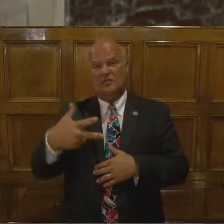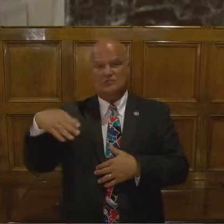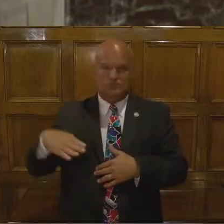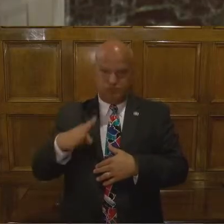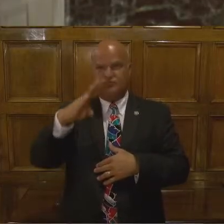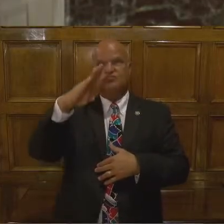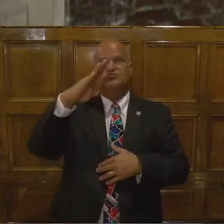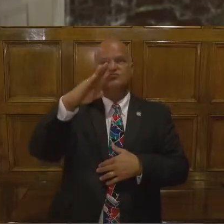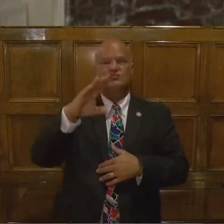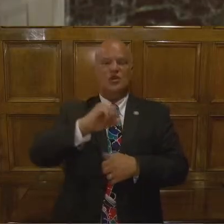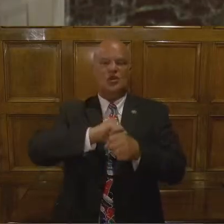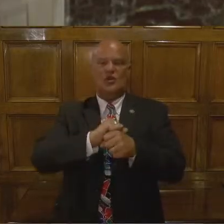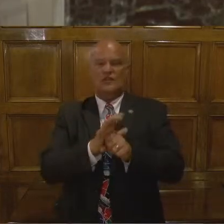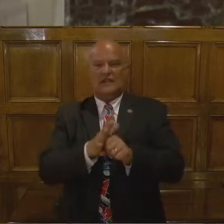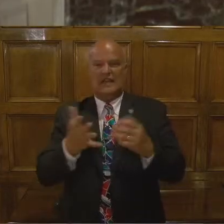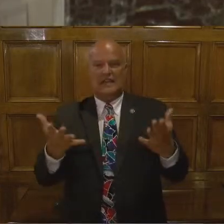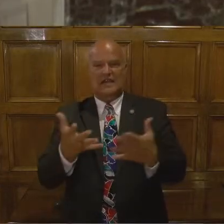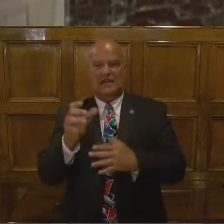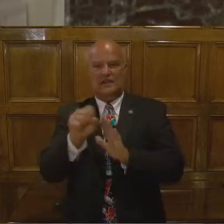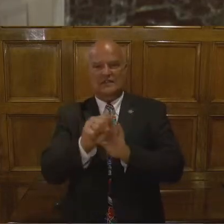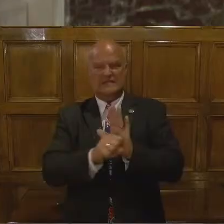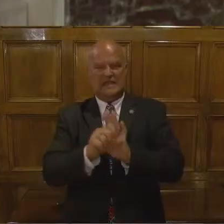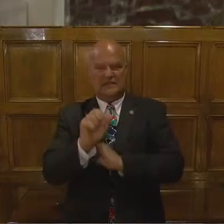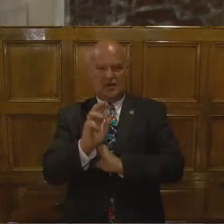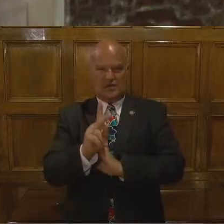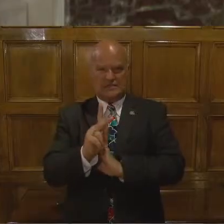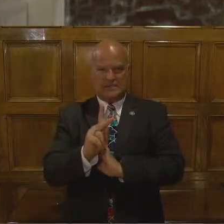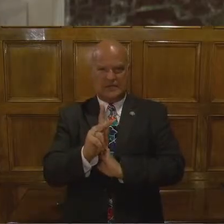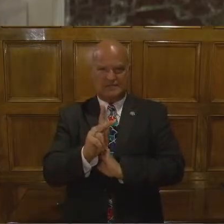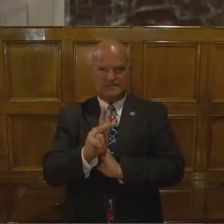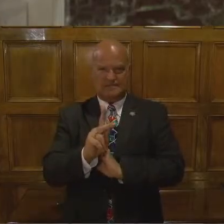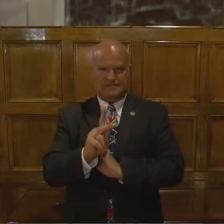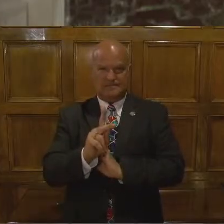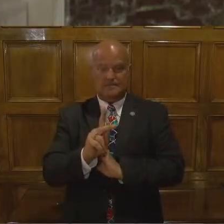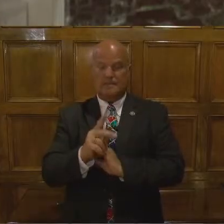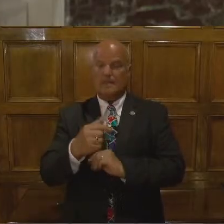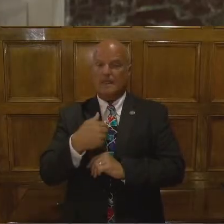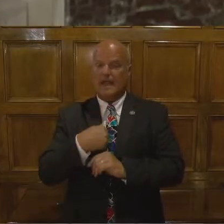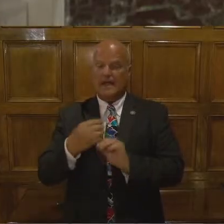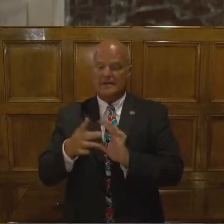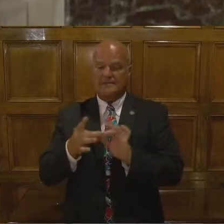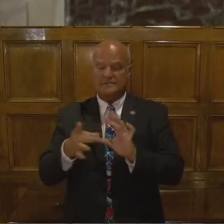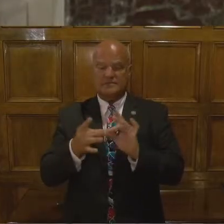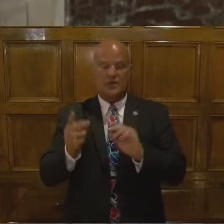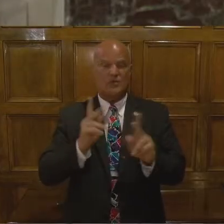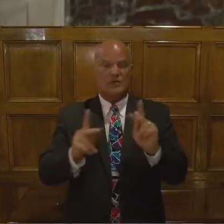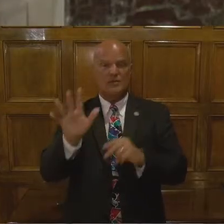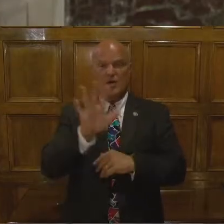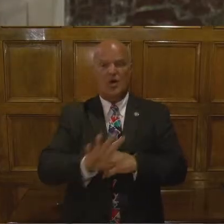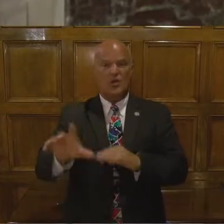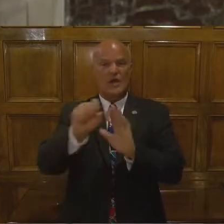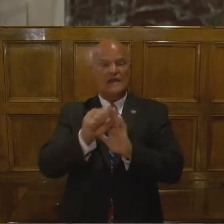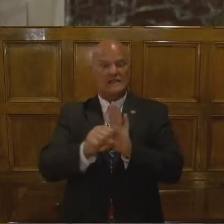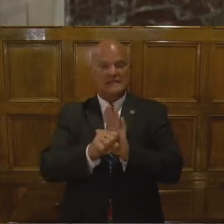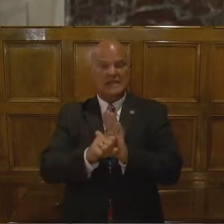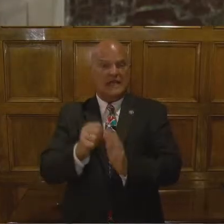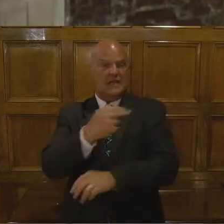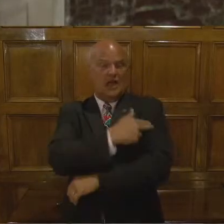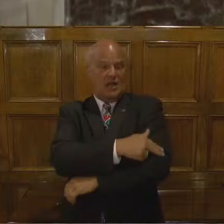of COVID-19 here in the state of Arkansas. As I talk to my colleagues across the state in